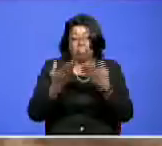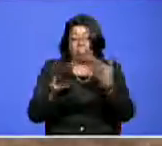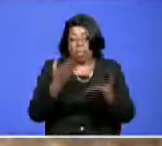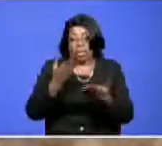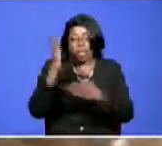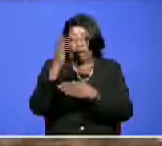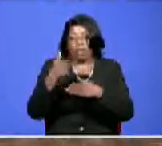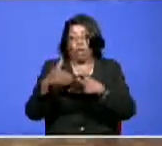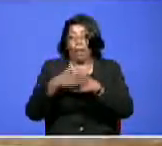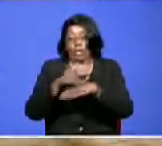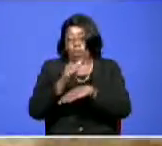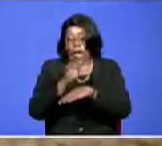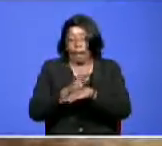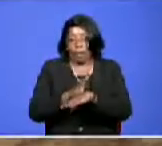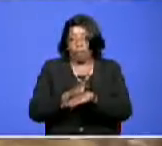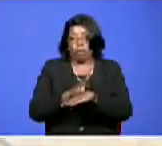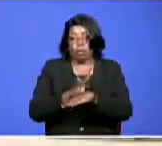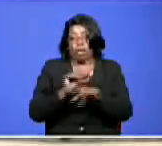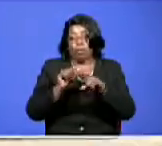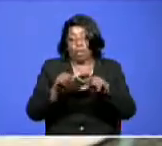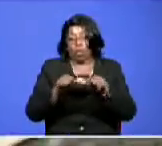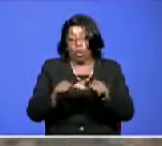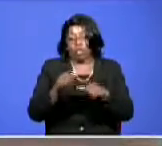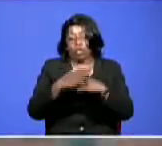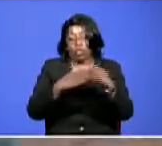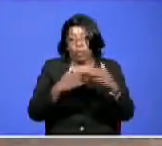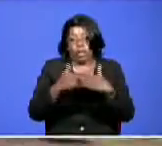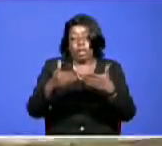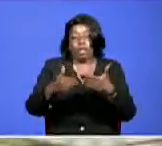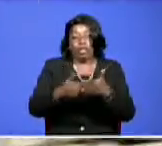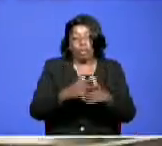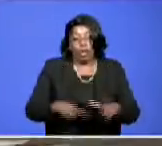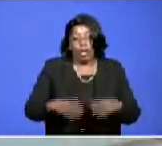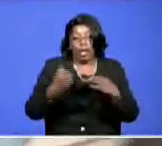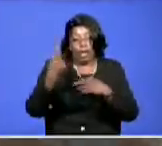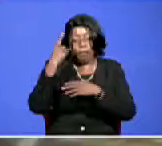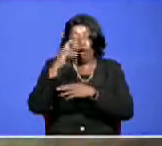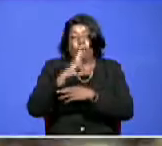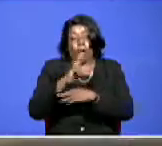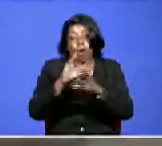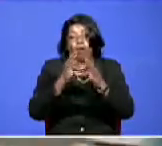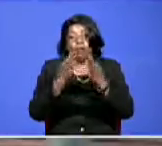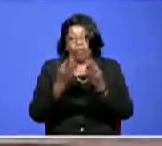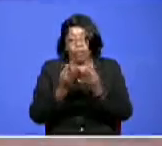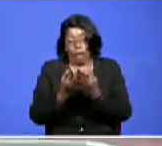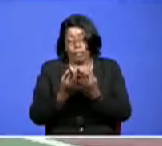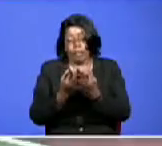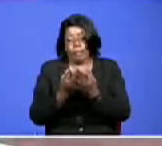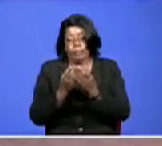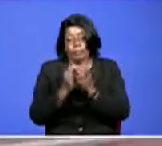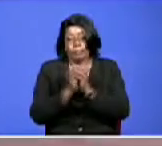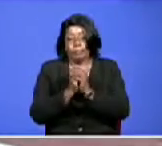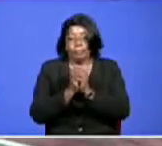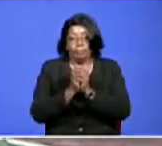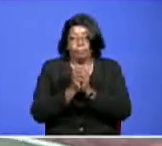life for her family, the youngest of whom she says have been traumatized. Cleopatra Murphy, ZNS Network News.